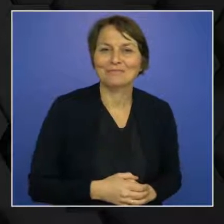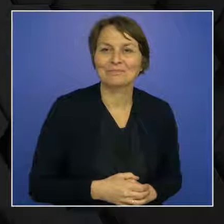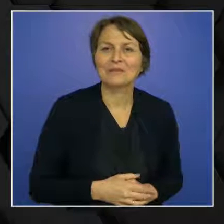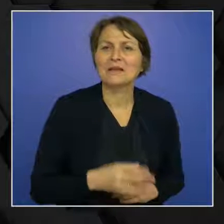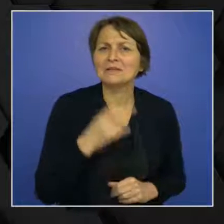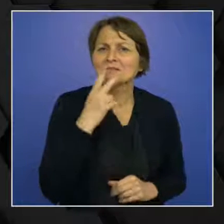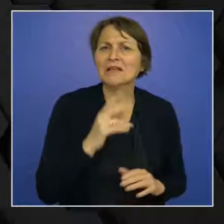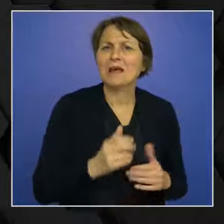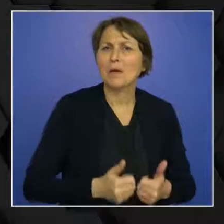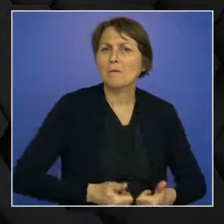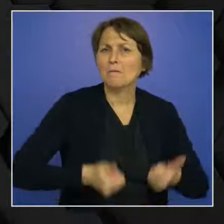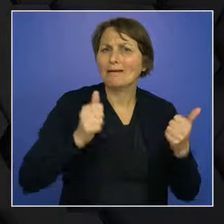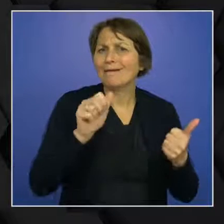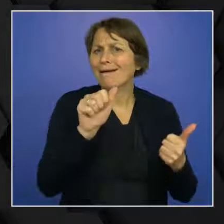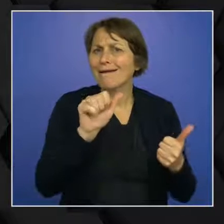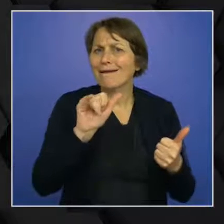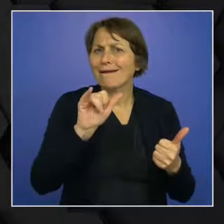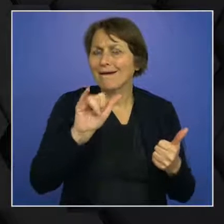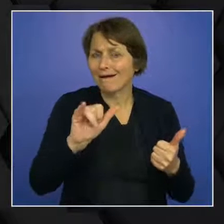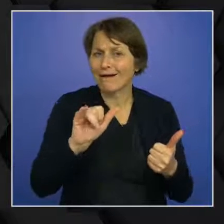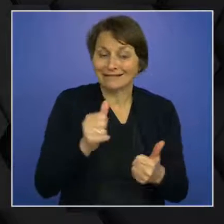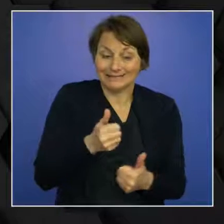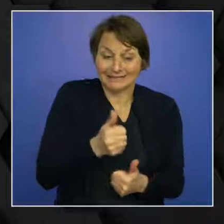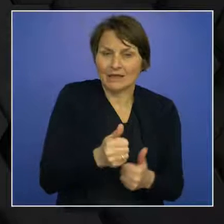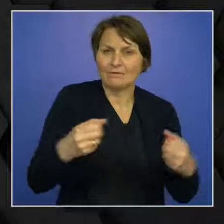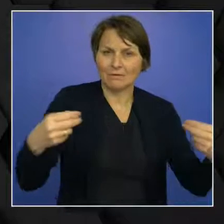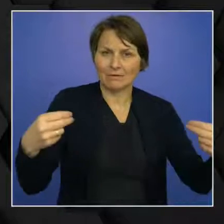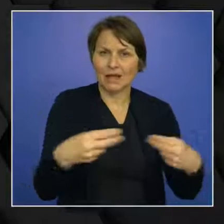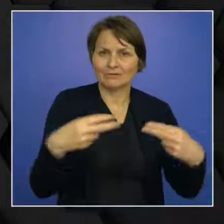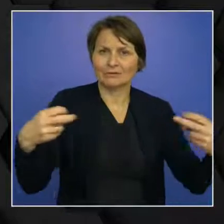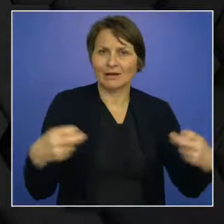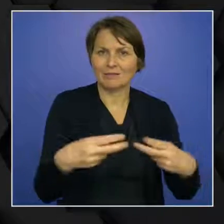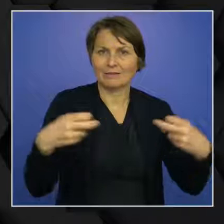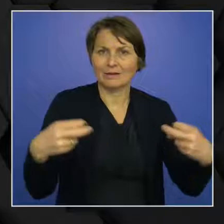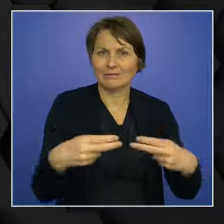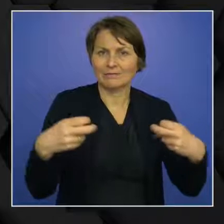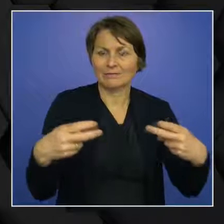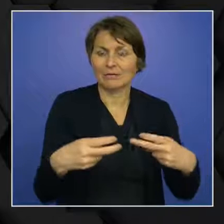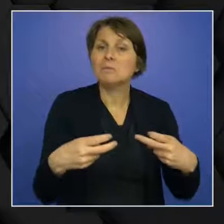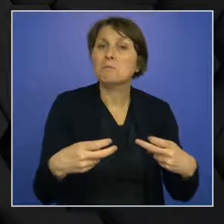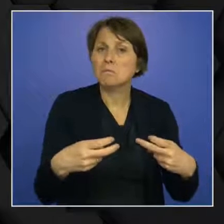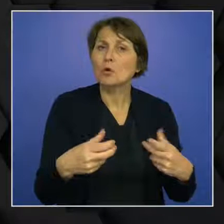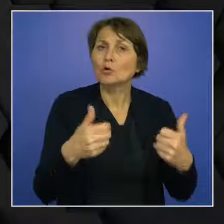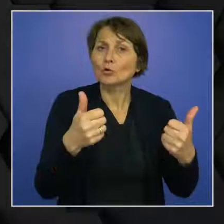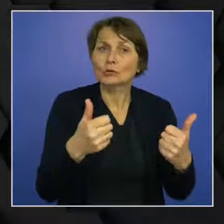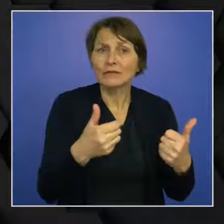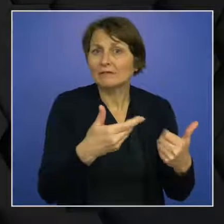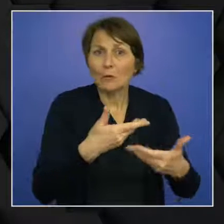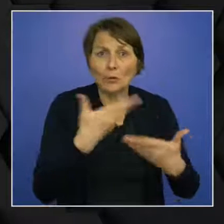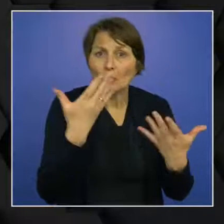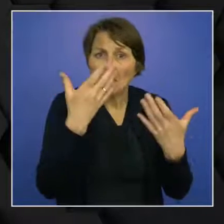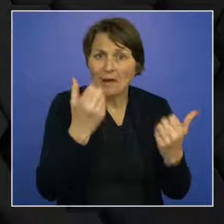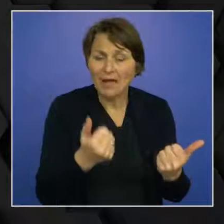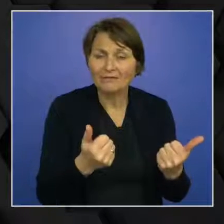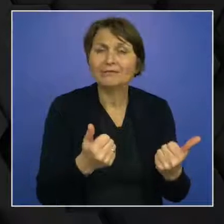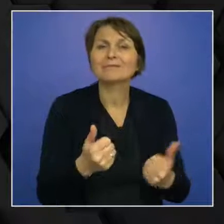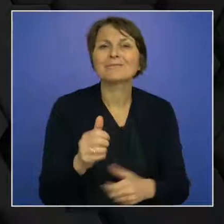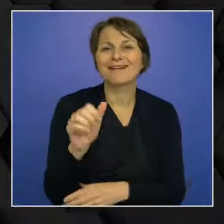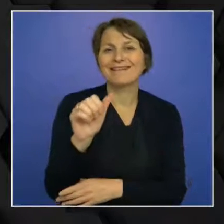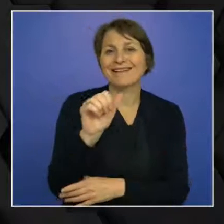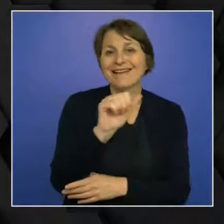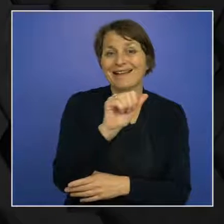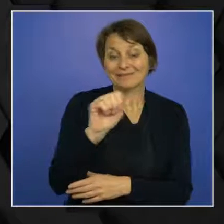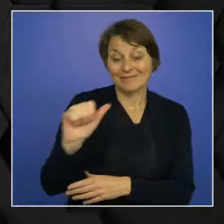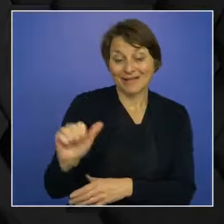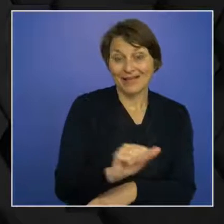generated captions, because it is always good to have some, and the captions and that Azure Media Service is generating are pretty well.